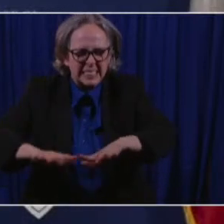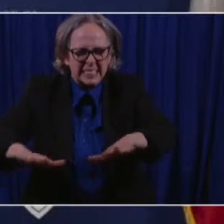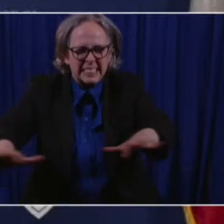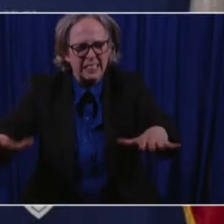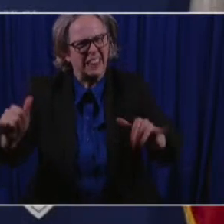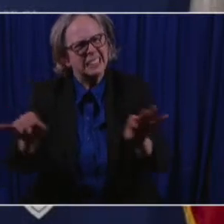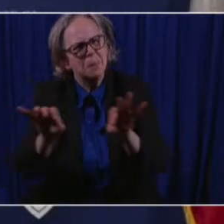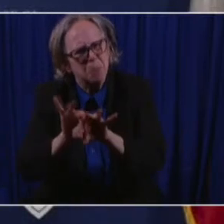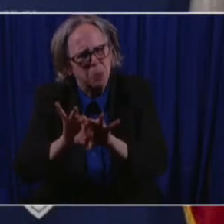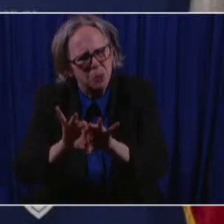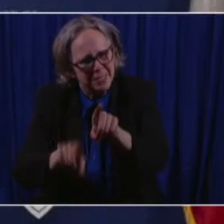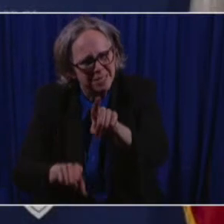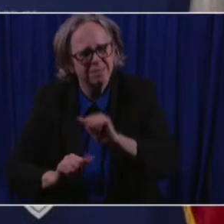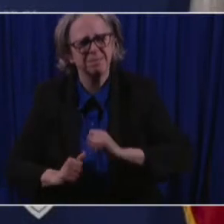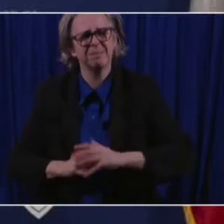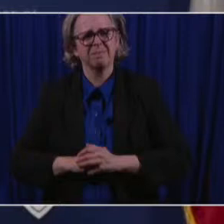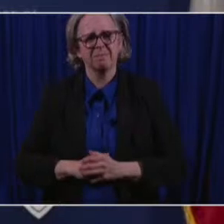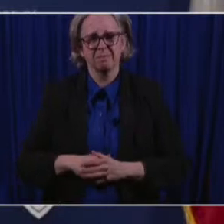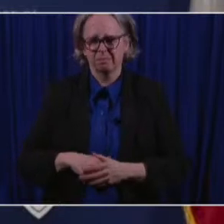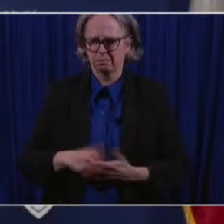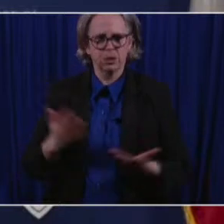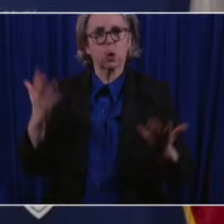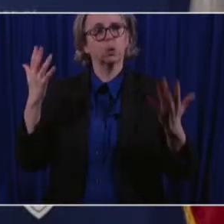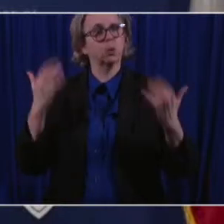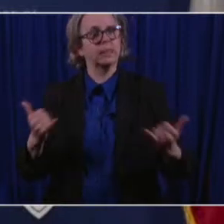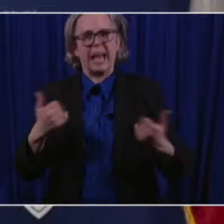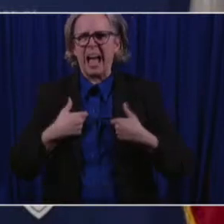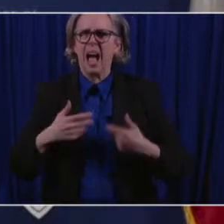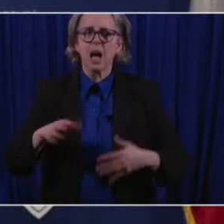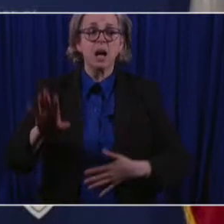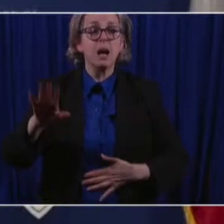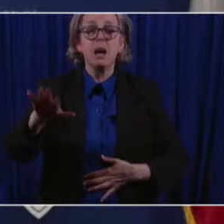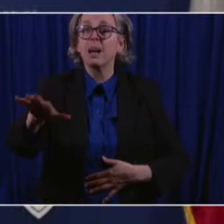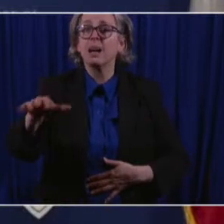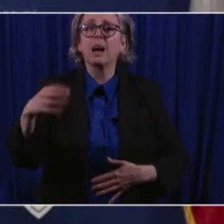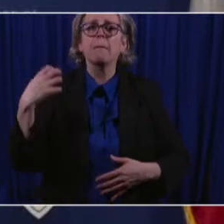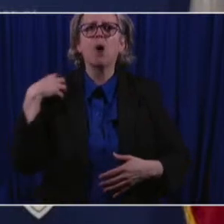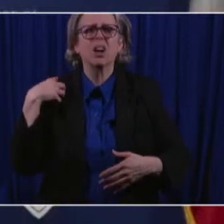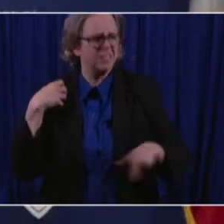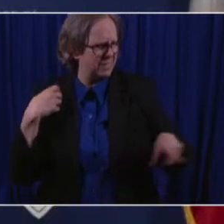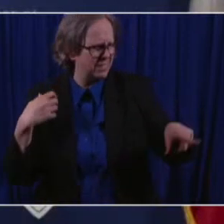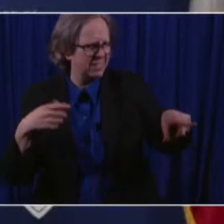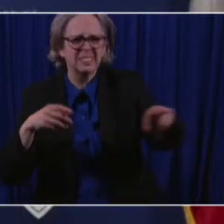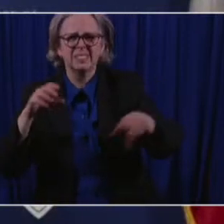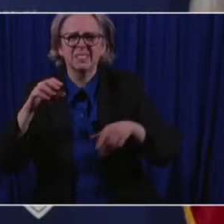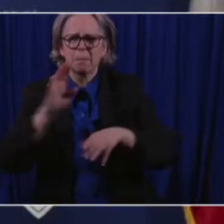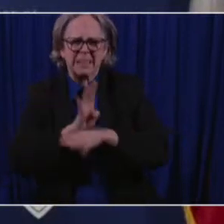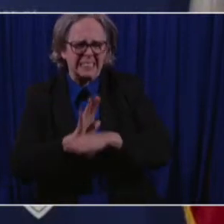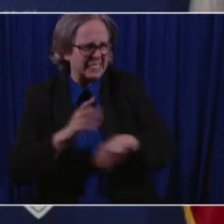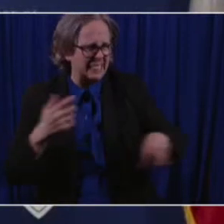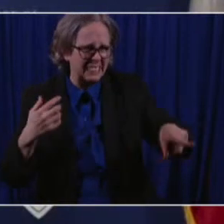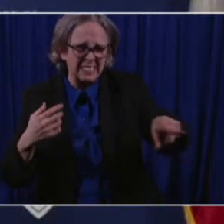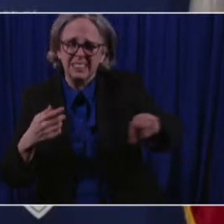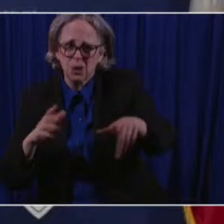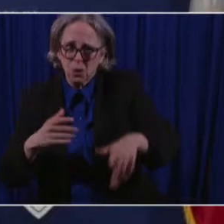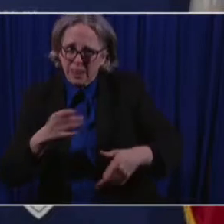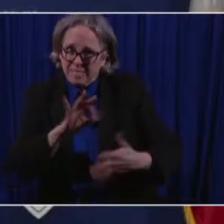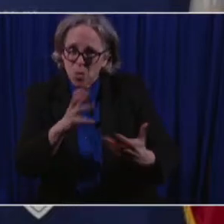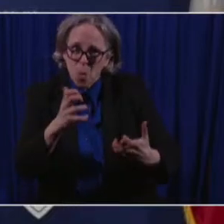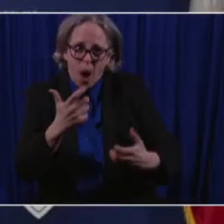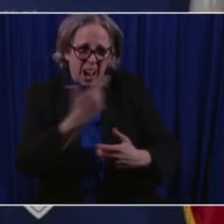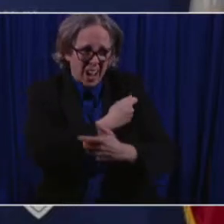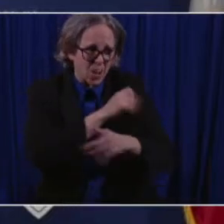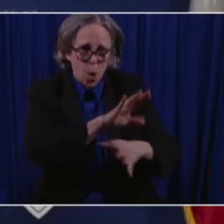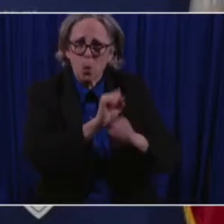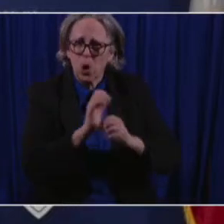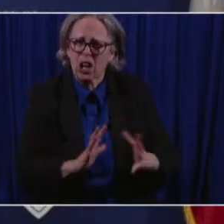employer out there who has the opportunity, does have the opportunity to reach out to your health department or reach out